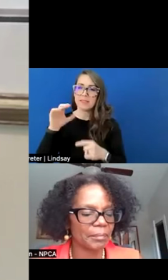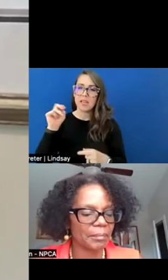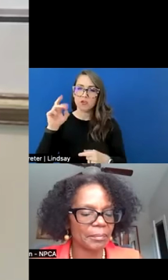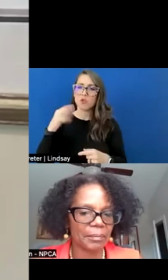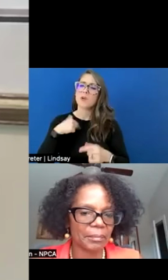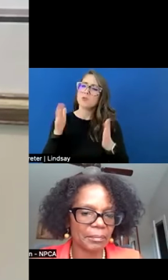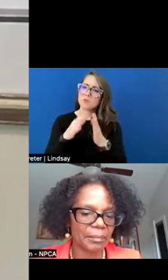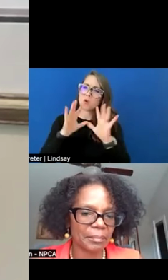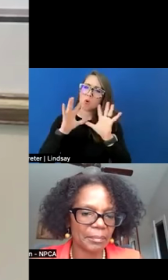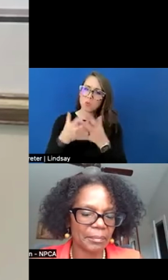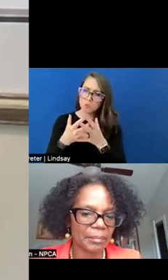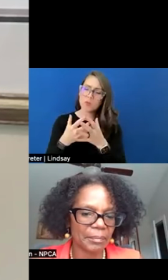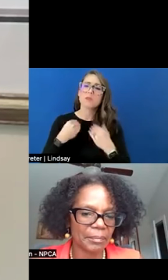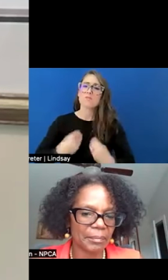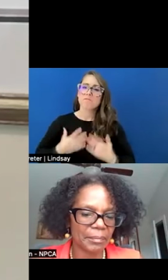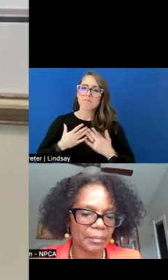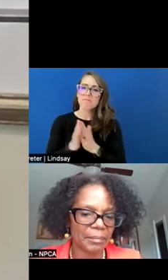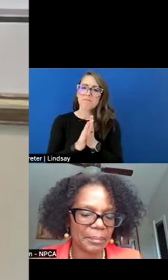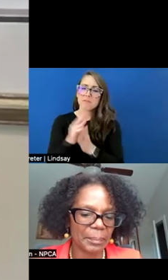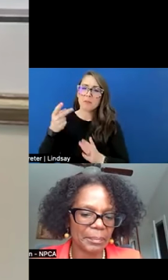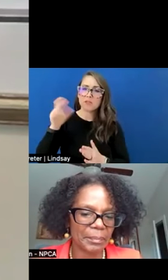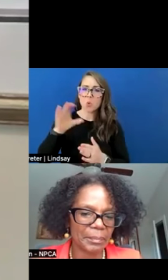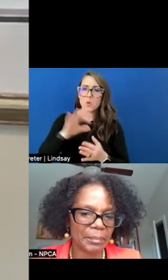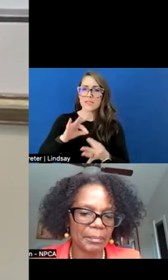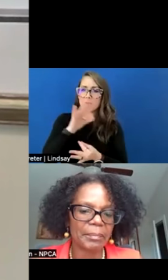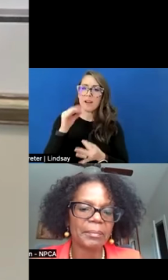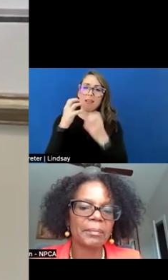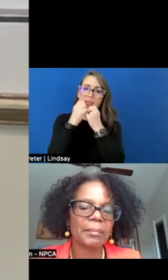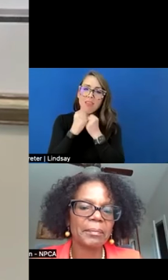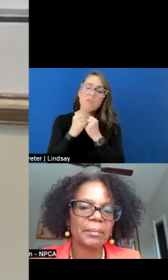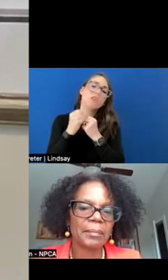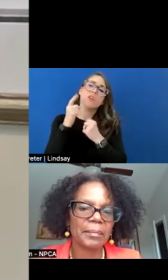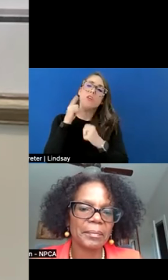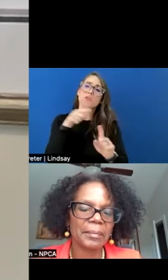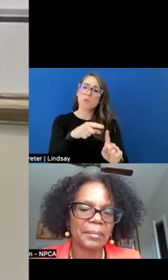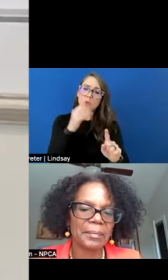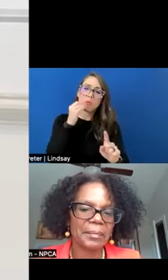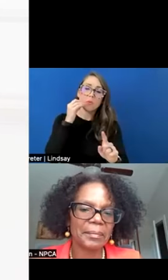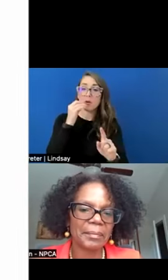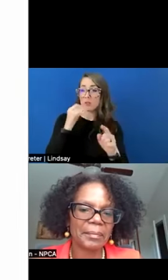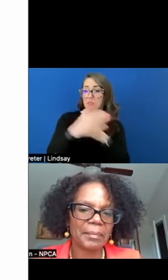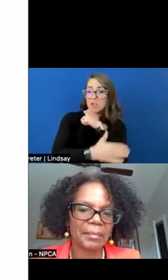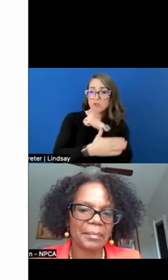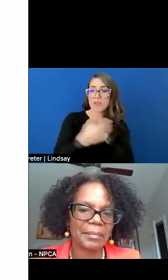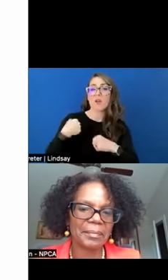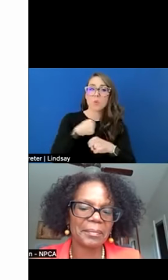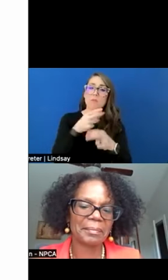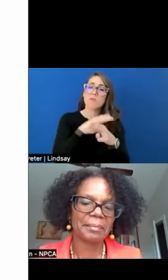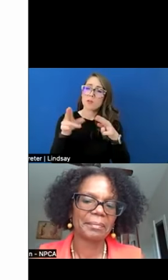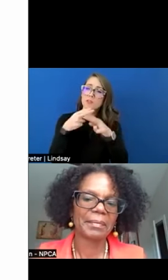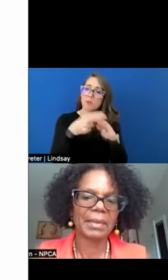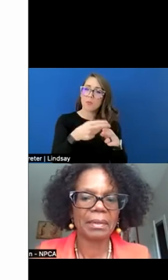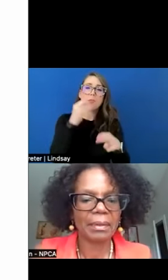Peace Corps spirit and our love for a country that we briefly got to call home. Terima kasih. Thank you.